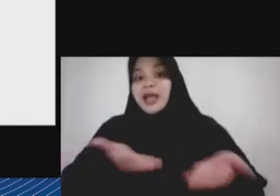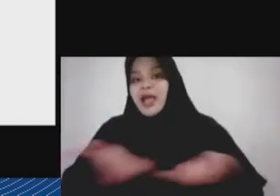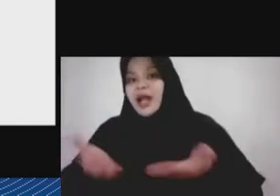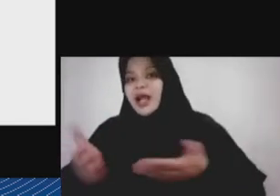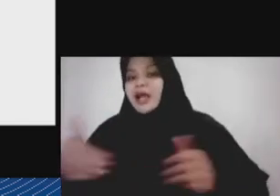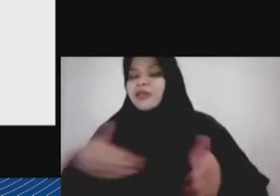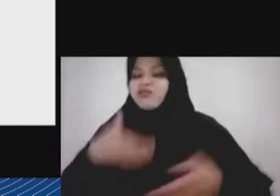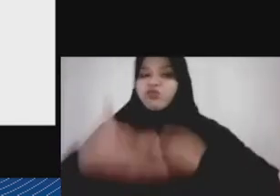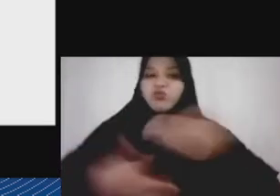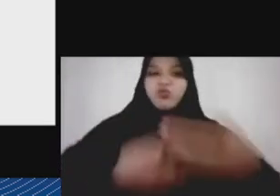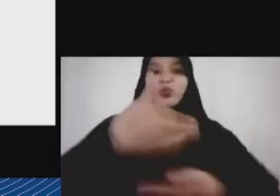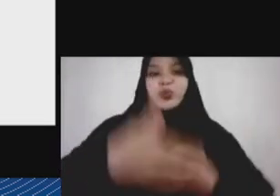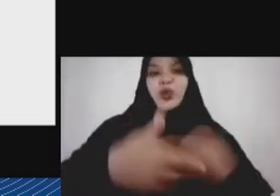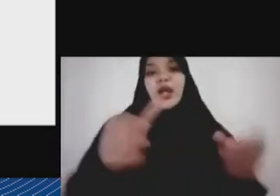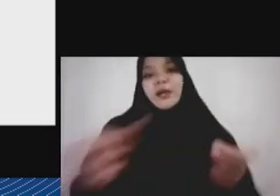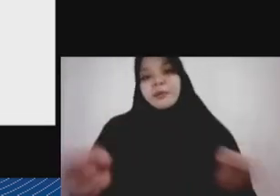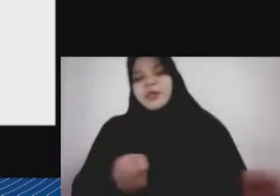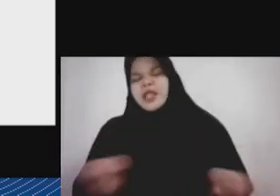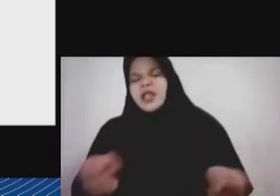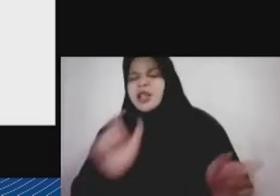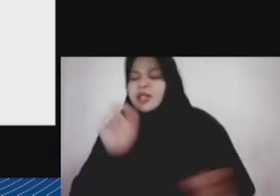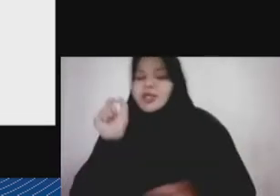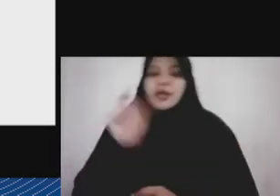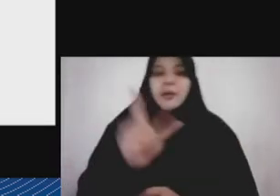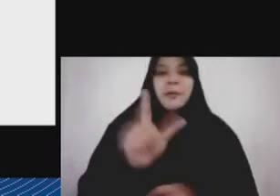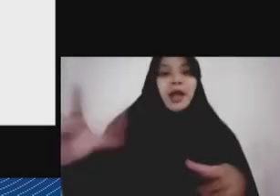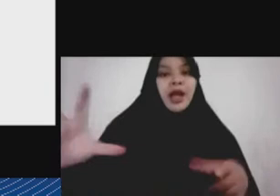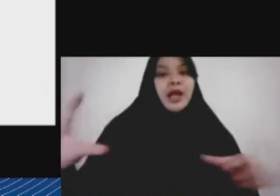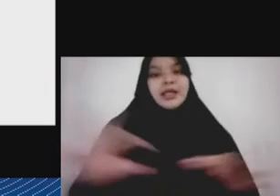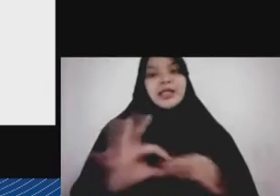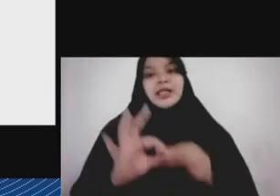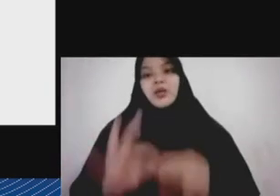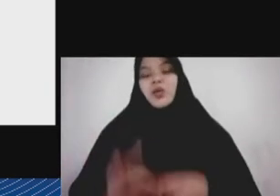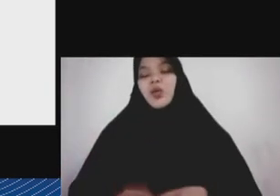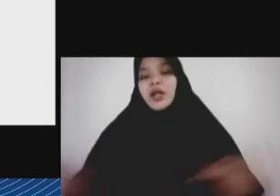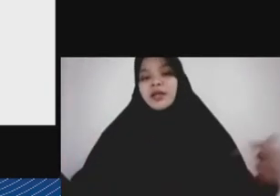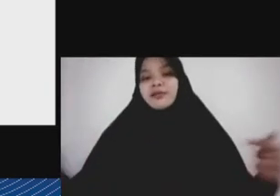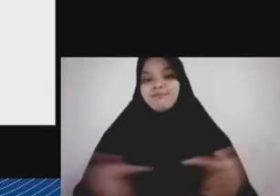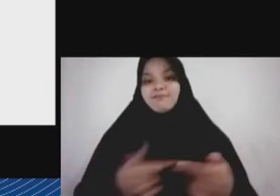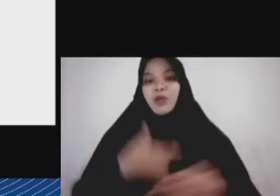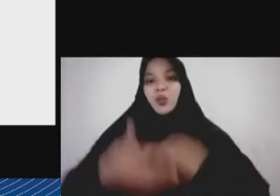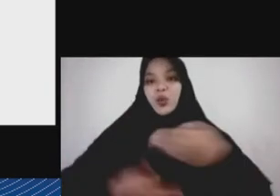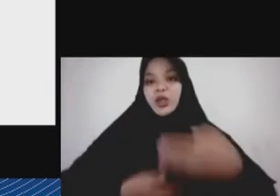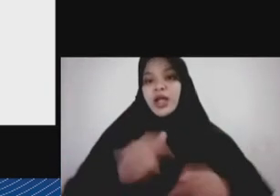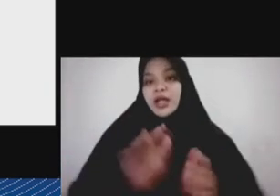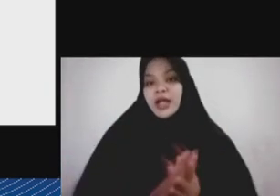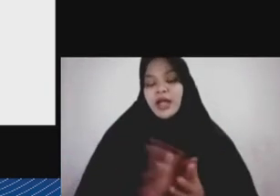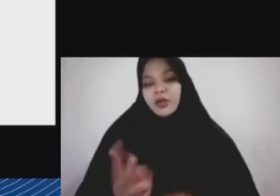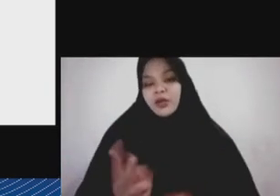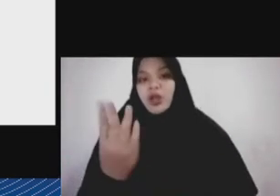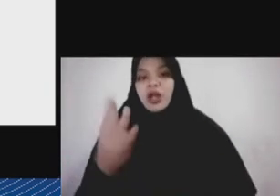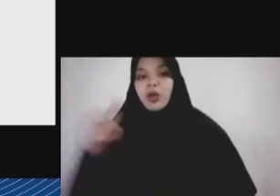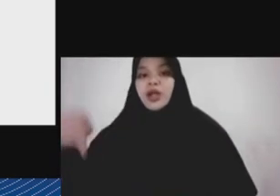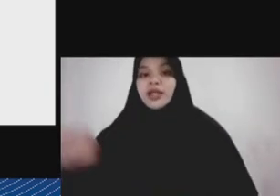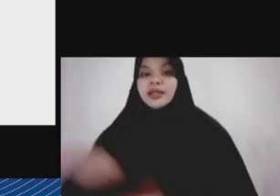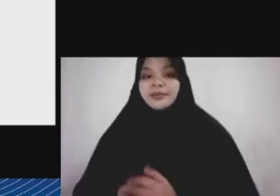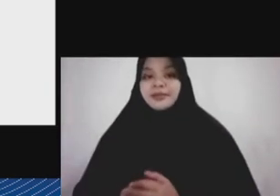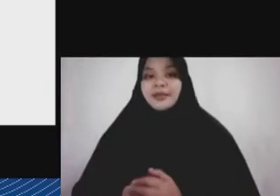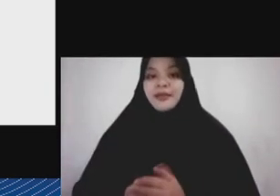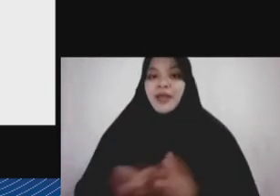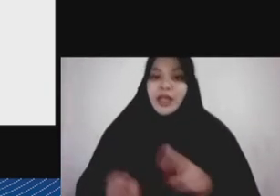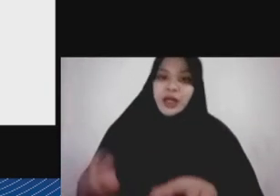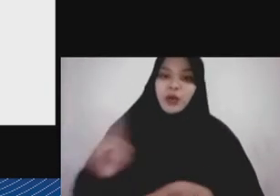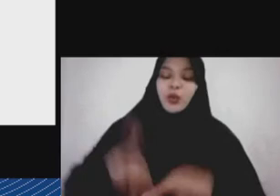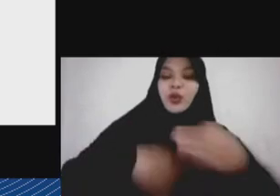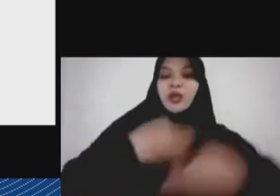handling can be carried out quickly, integrated, and comprehensively. The fourth one is implementing a deterrent